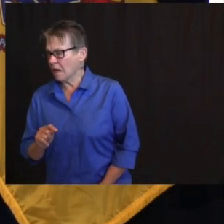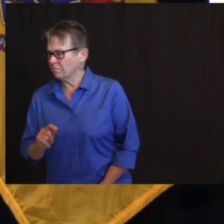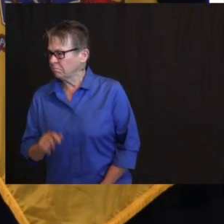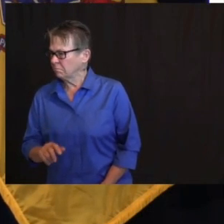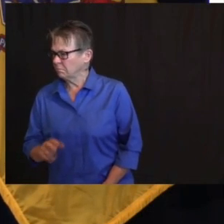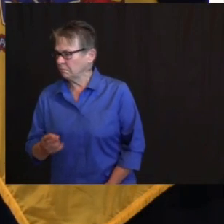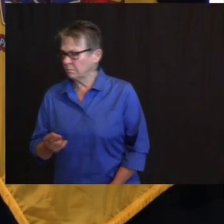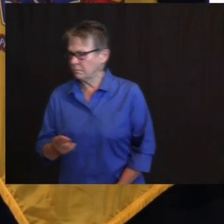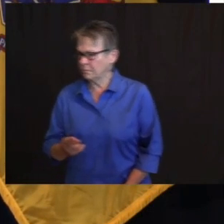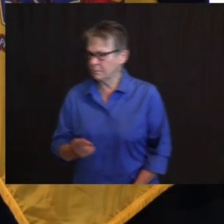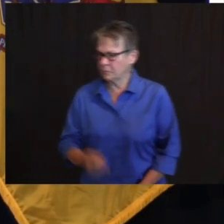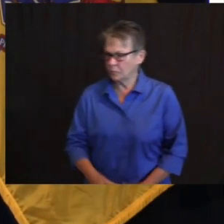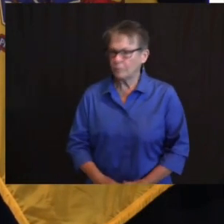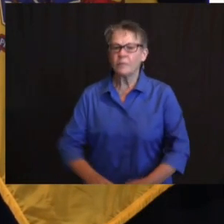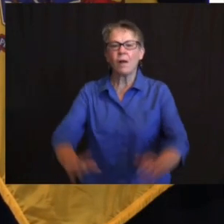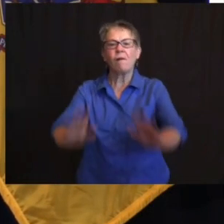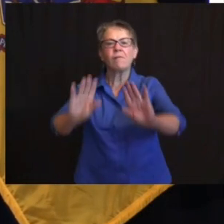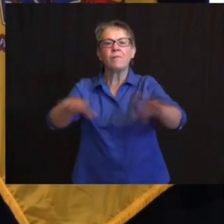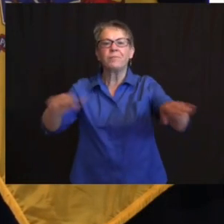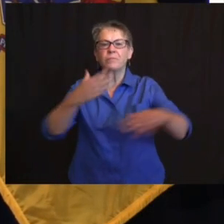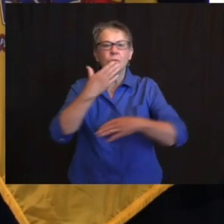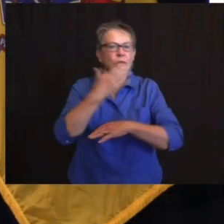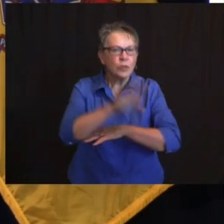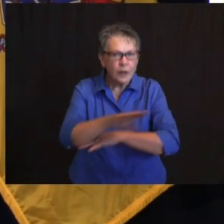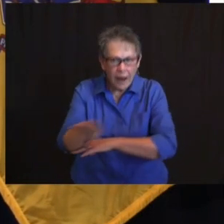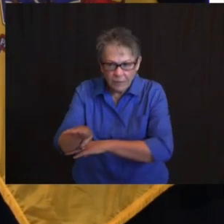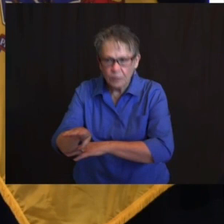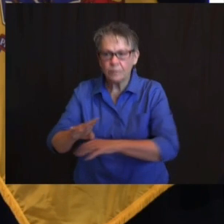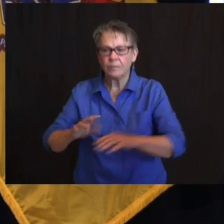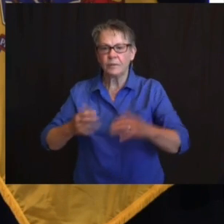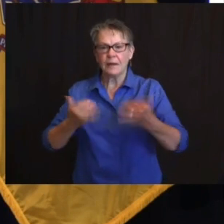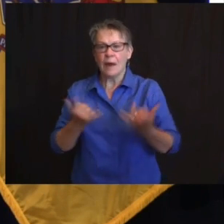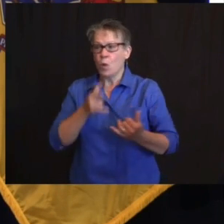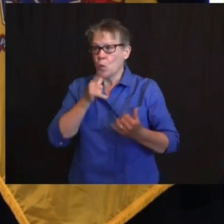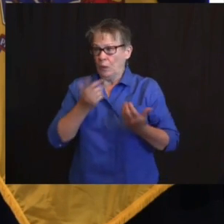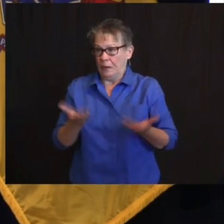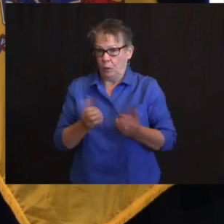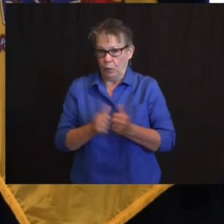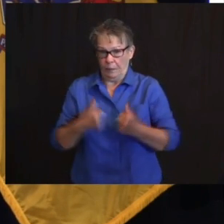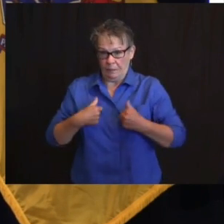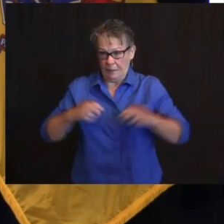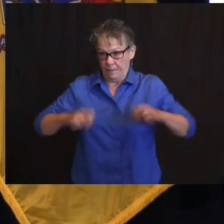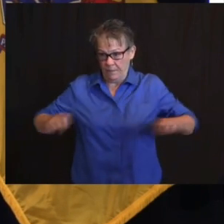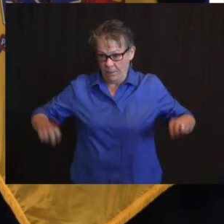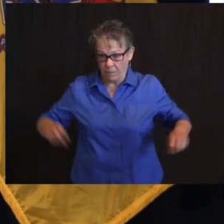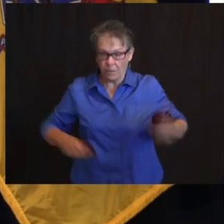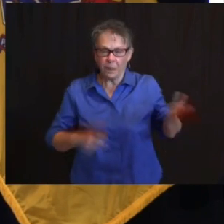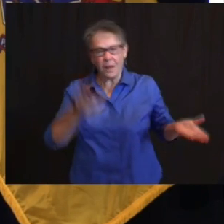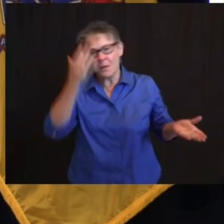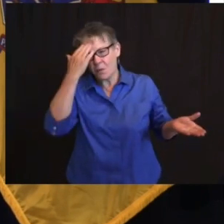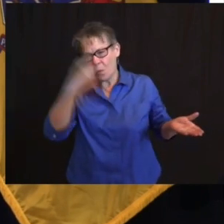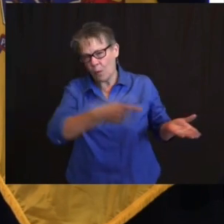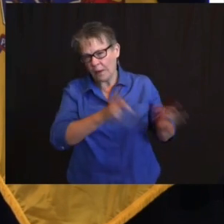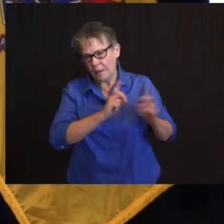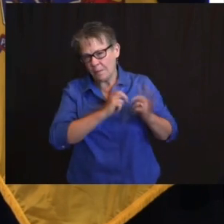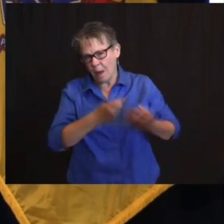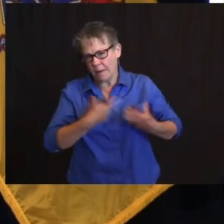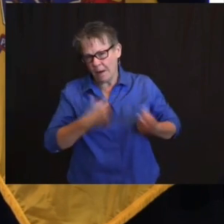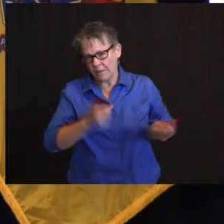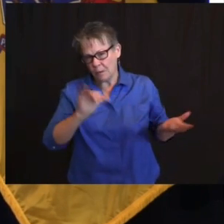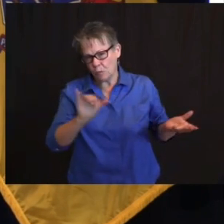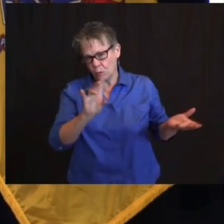Good afternoon, everyone. Joining me today is the woman to my right who needs no introduction, the Commissioner of the Department of Health, Judy